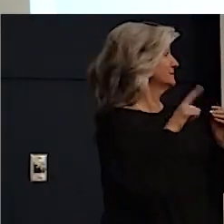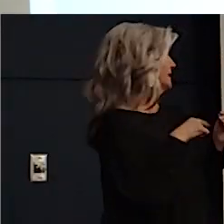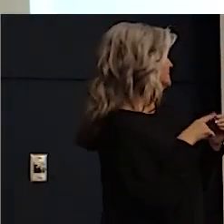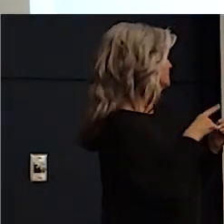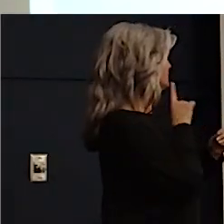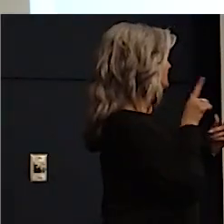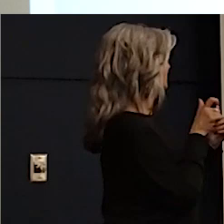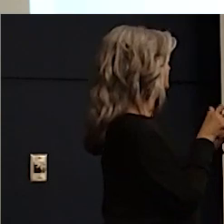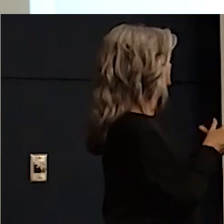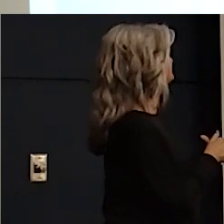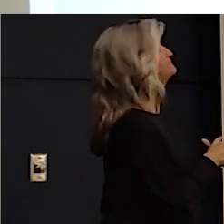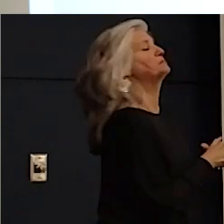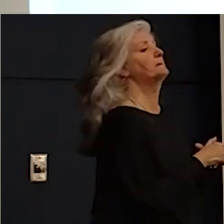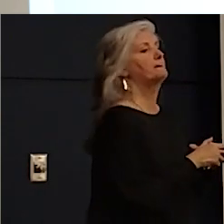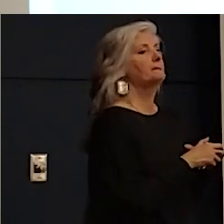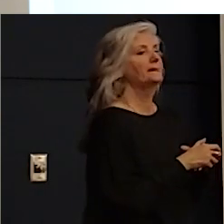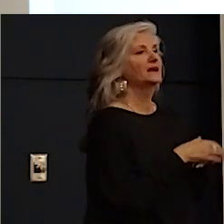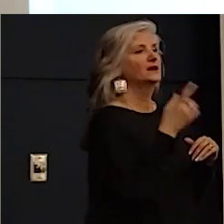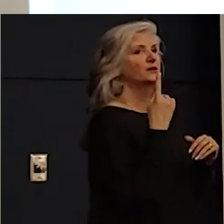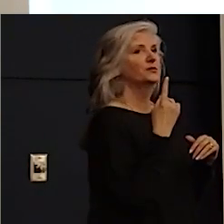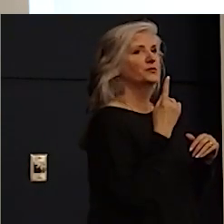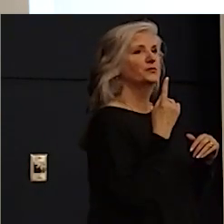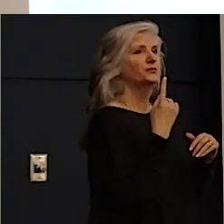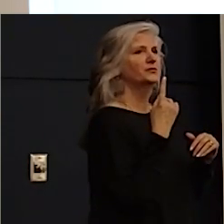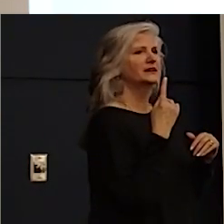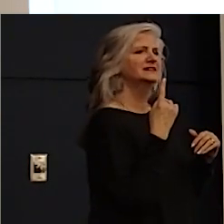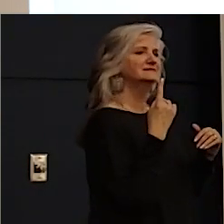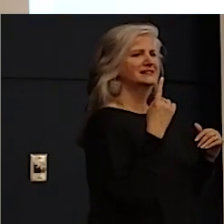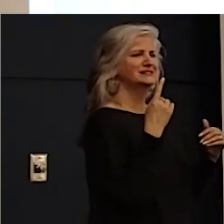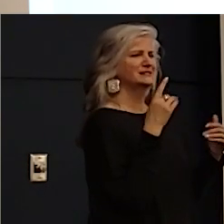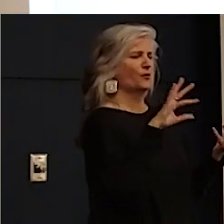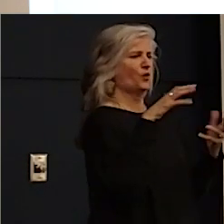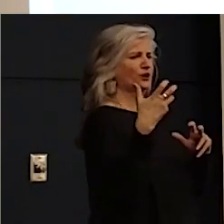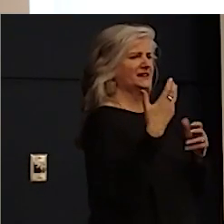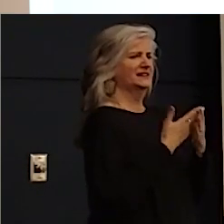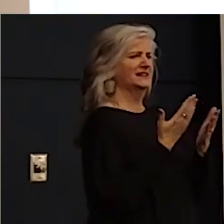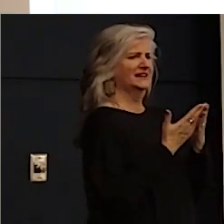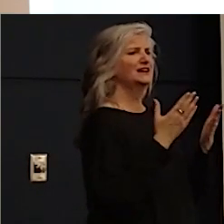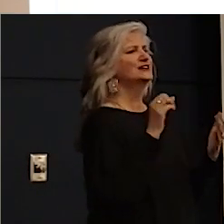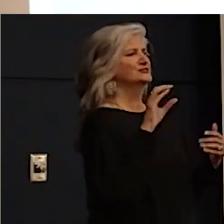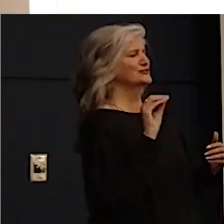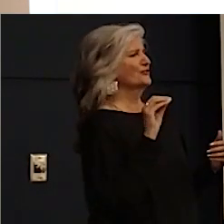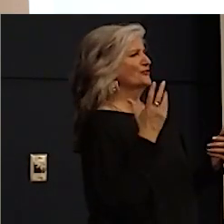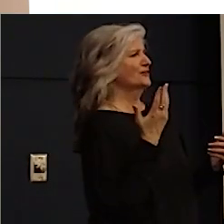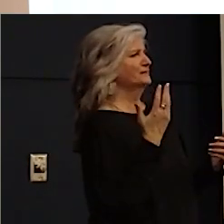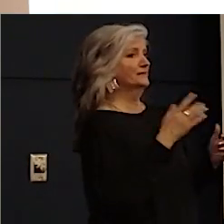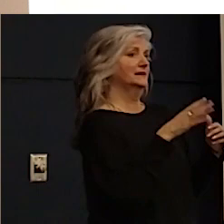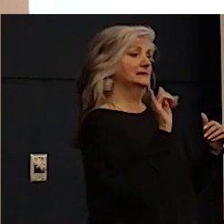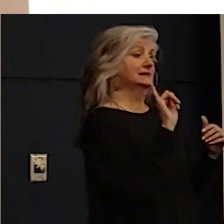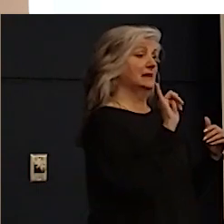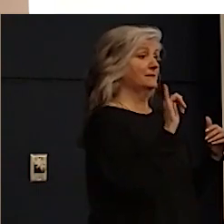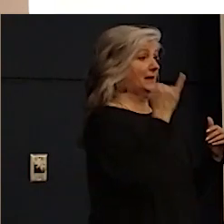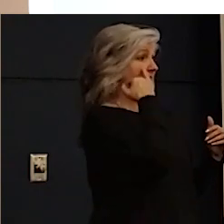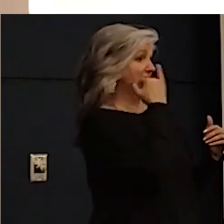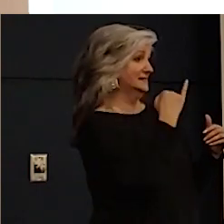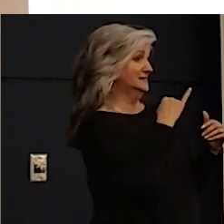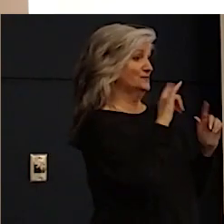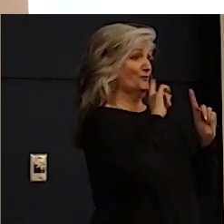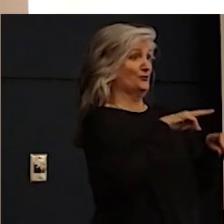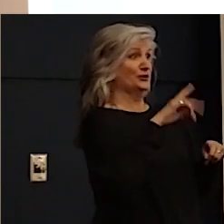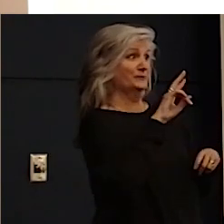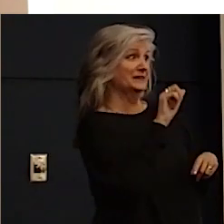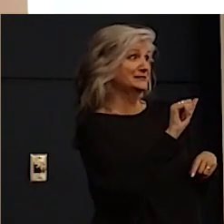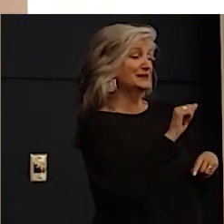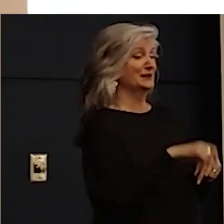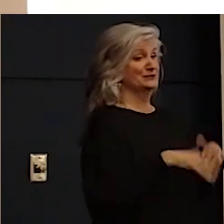So real quick, this is wonky stuff, so I like to use an analogy of ordering a pizza. Say your family, you're hungry, you want to